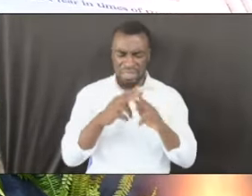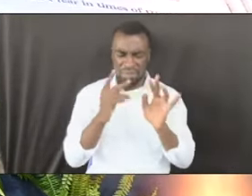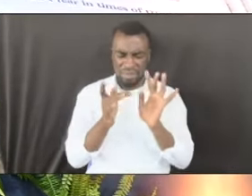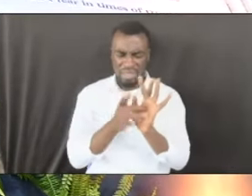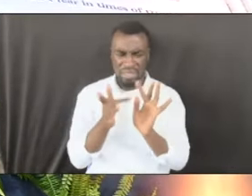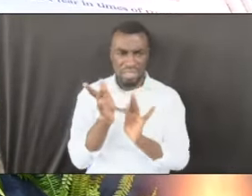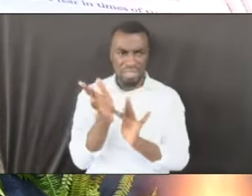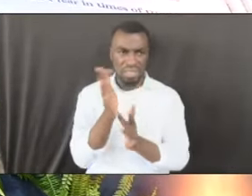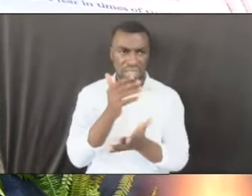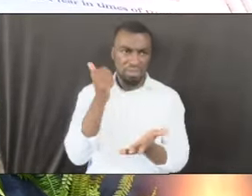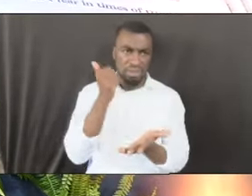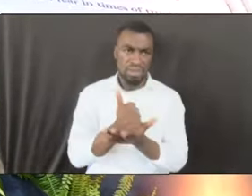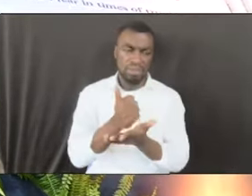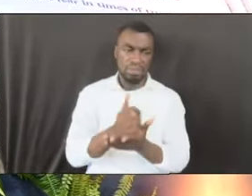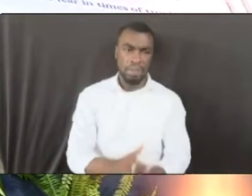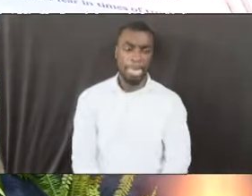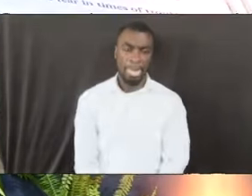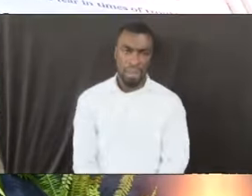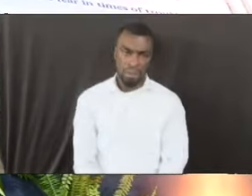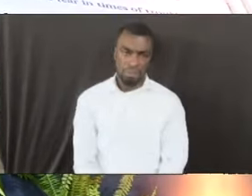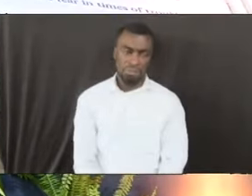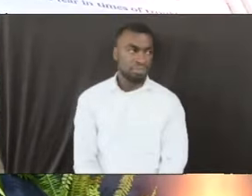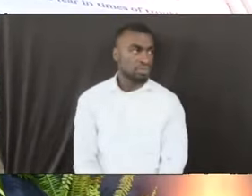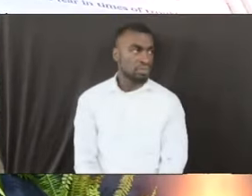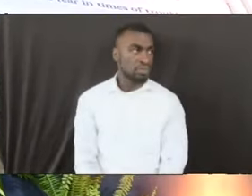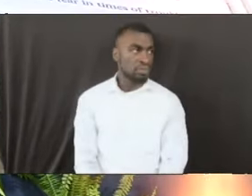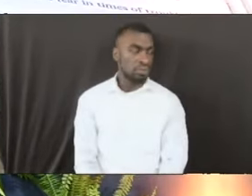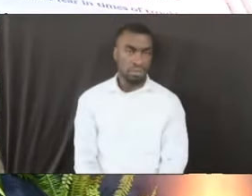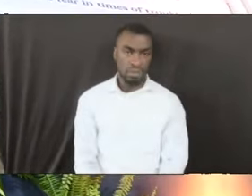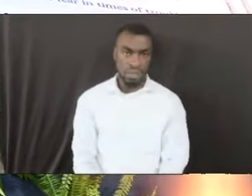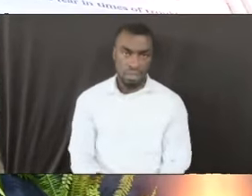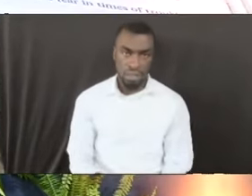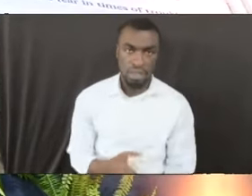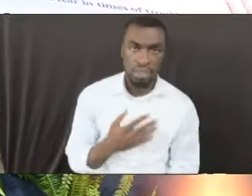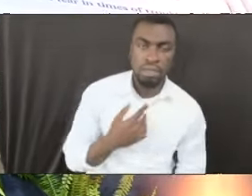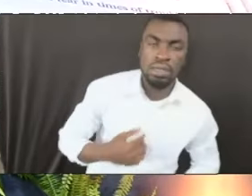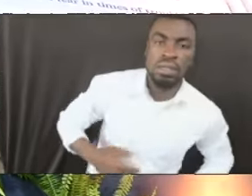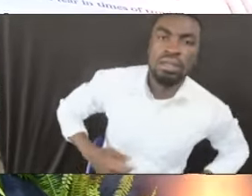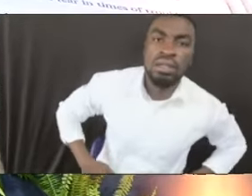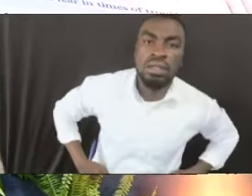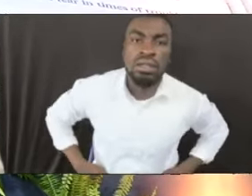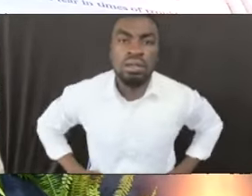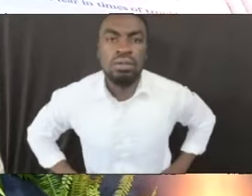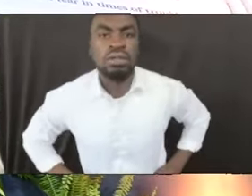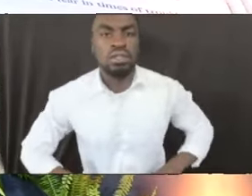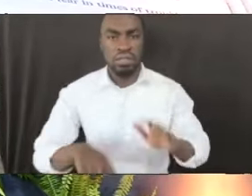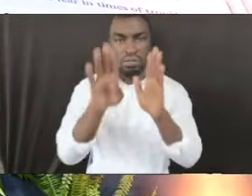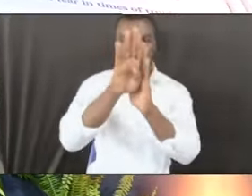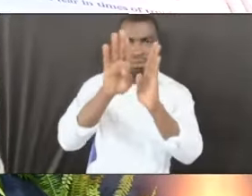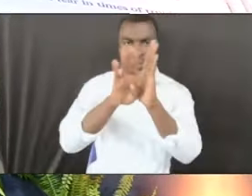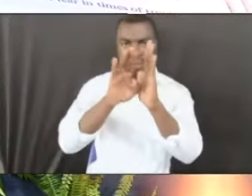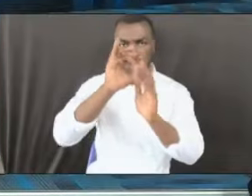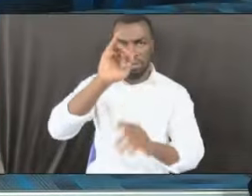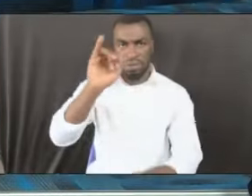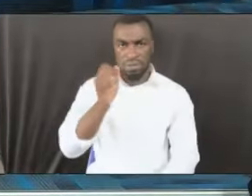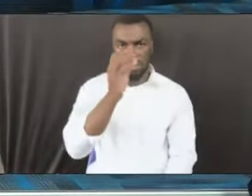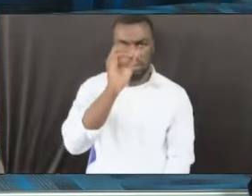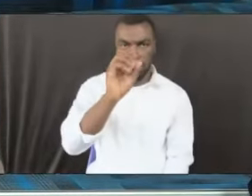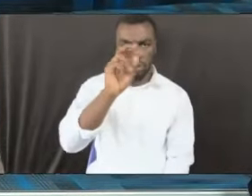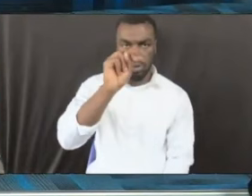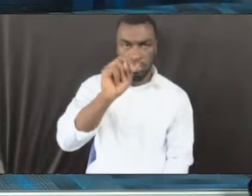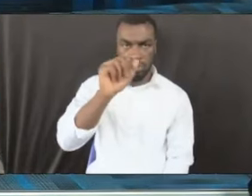Jesus. Amen. I want you to turn with me to the book of Jonah,